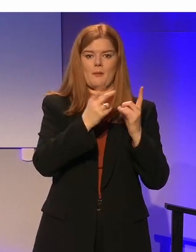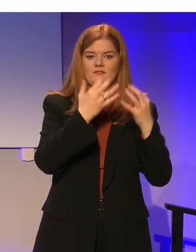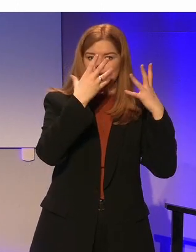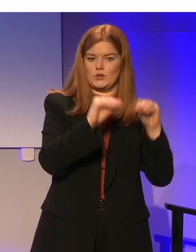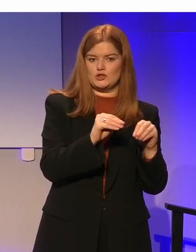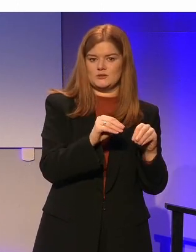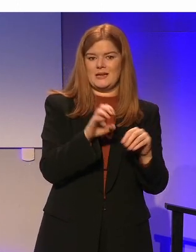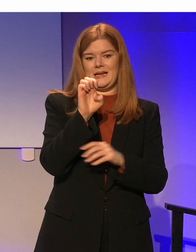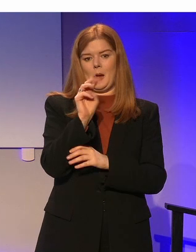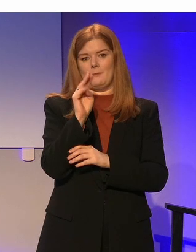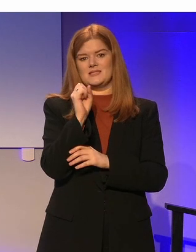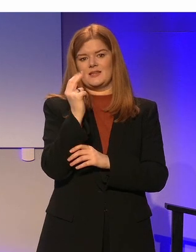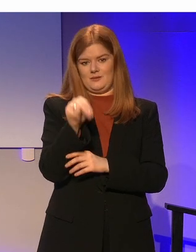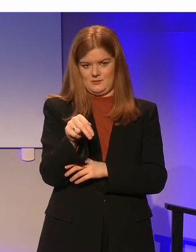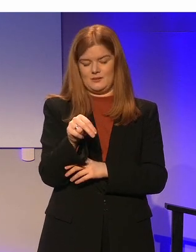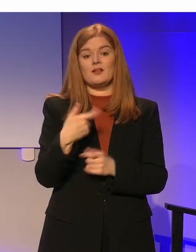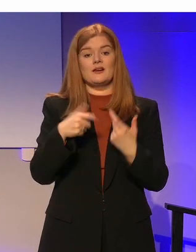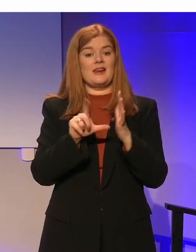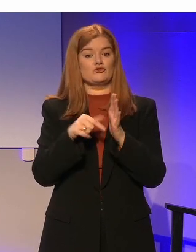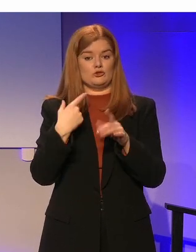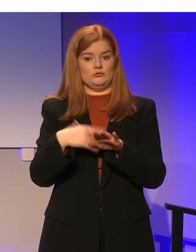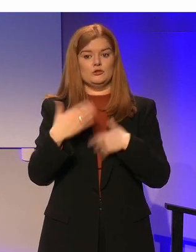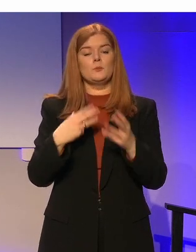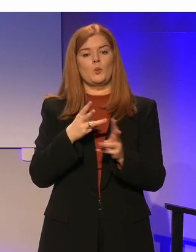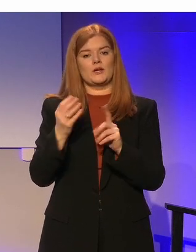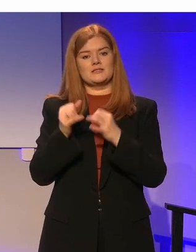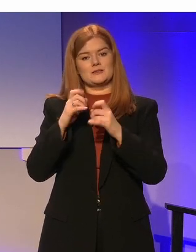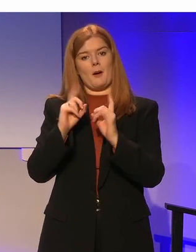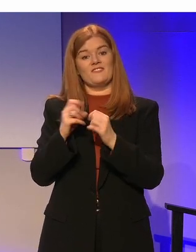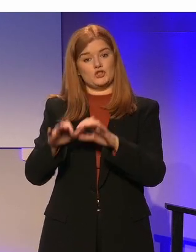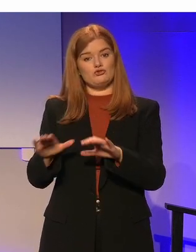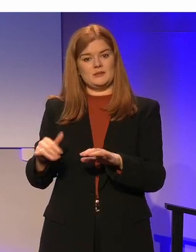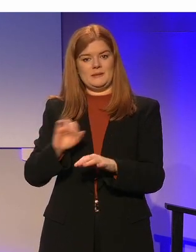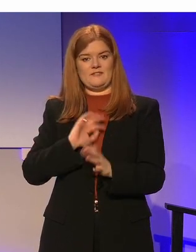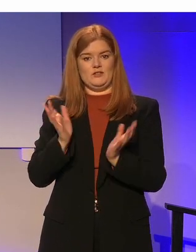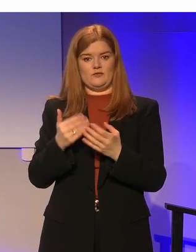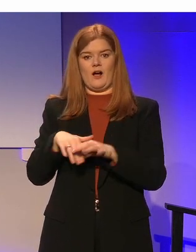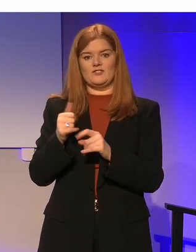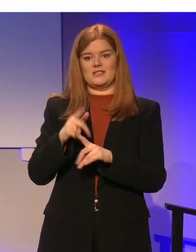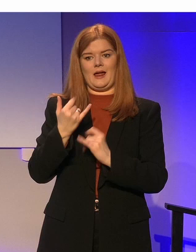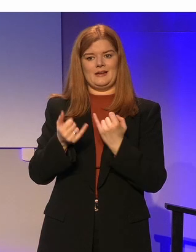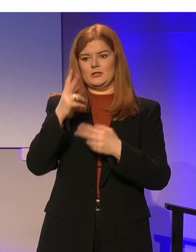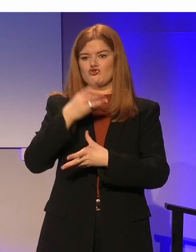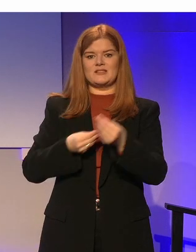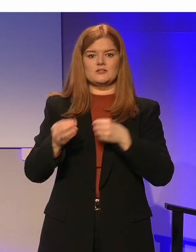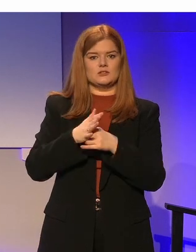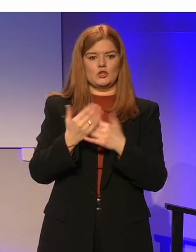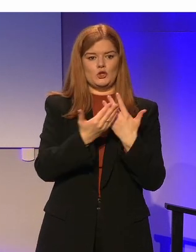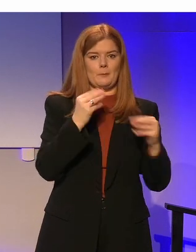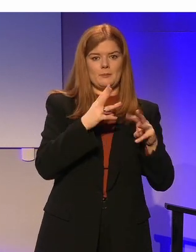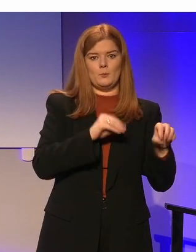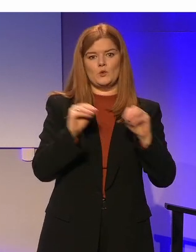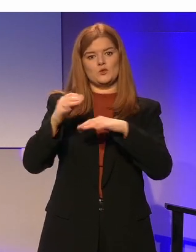Department of Education on EPSIN. Later again, when I was in the Department of Children, I was involved in things like transitions for young people to